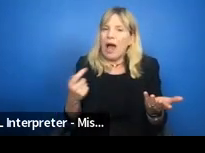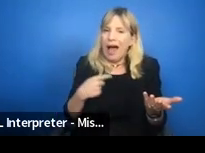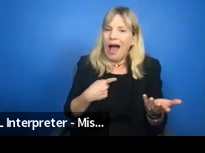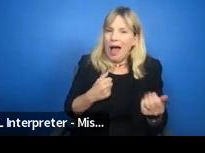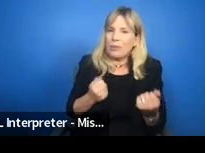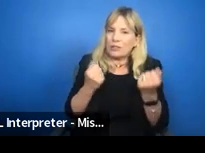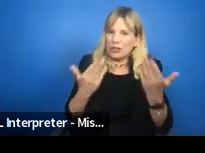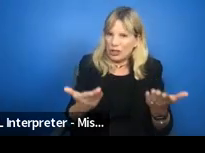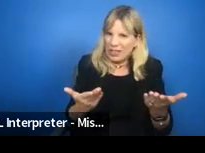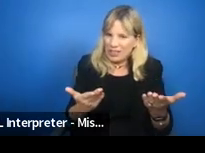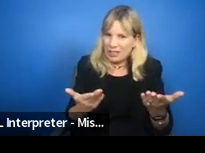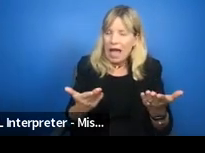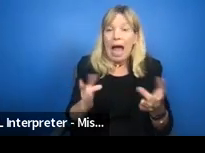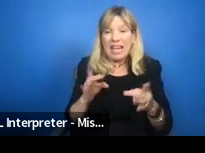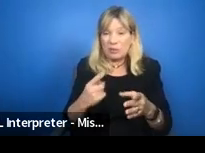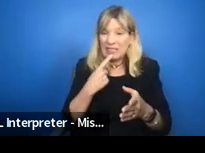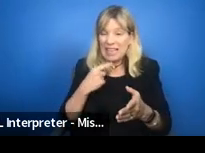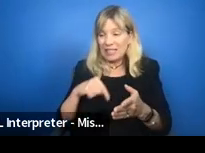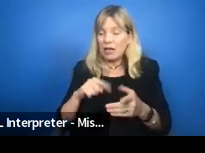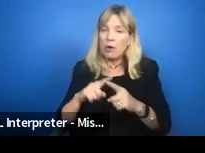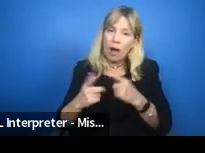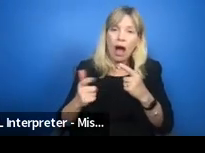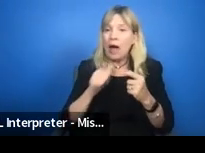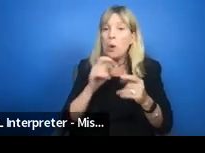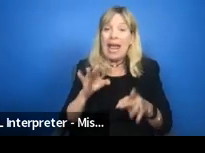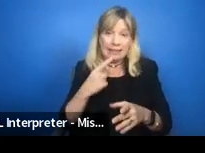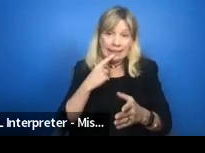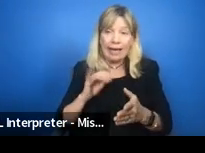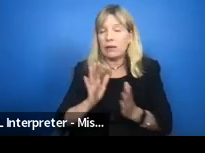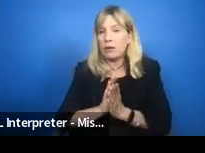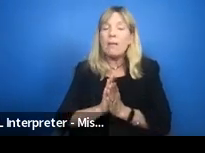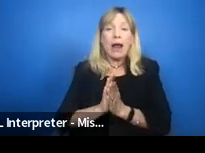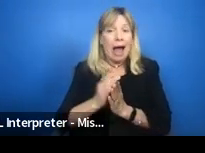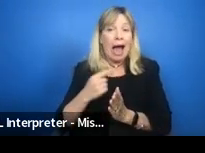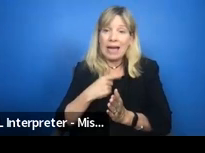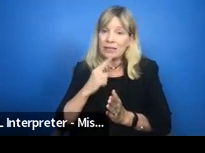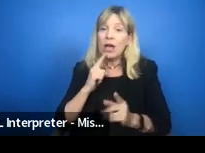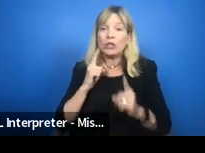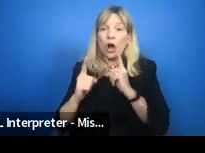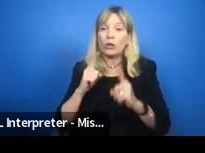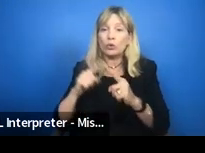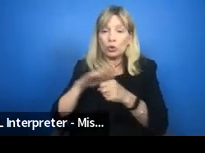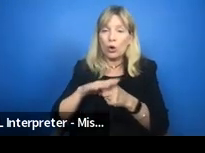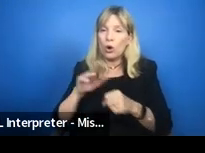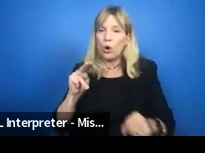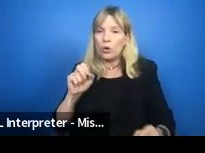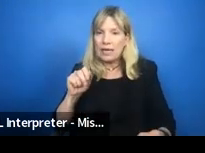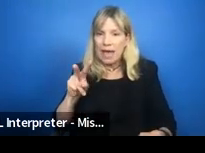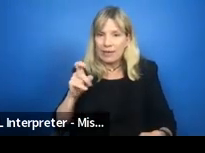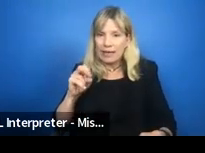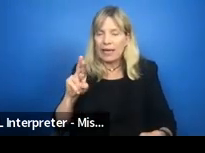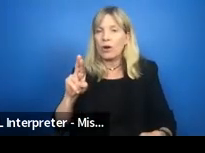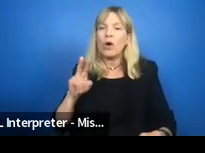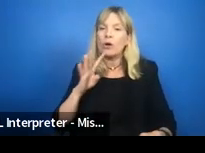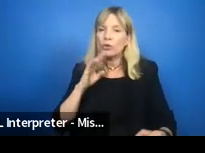suggest, again, I hate to say this. Well, no, I don't hate to say it. Talk to your local navigator or assister. They